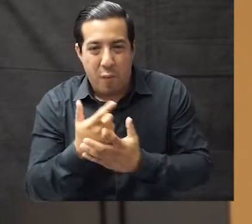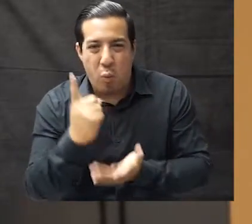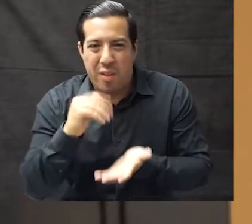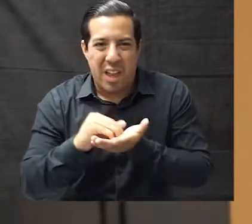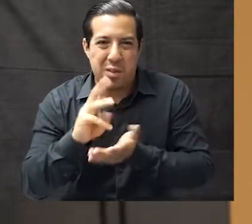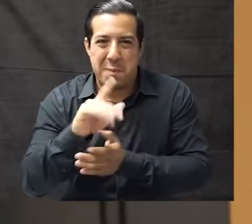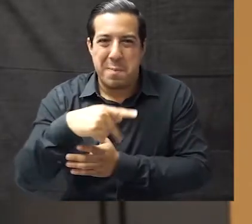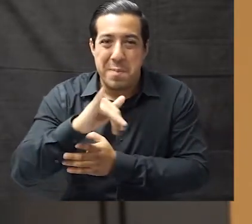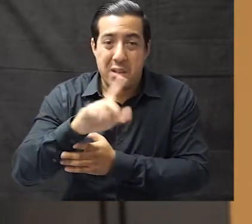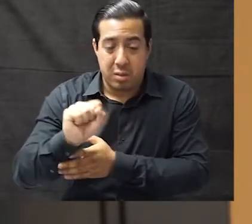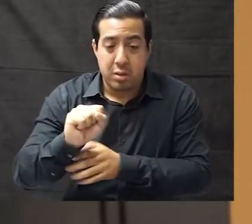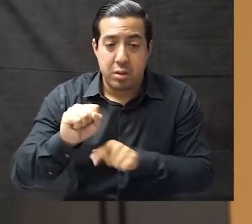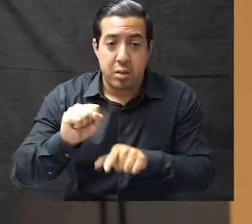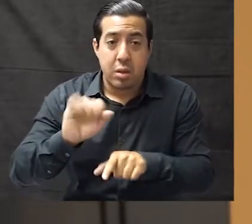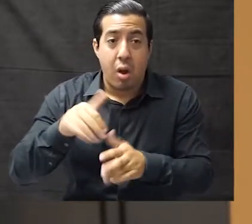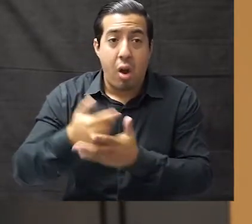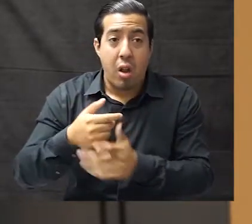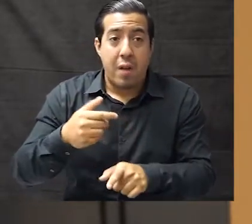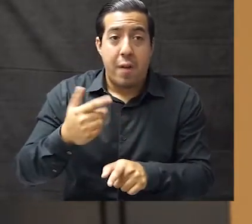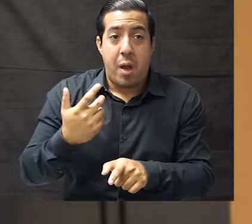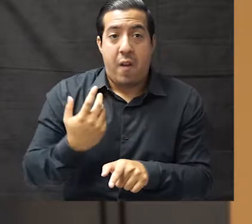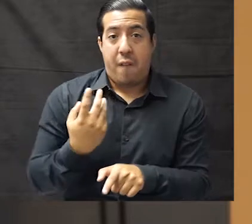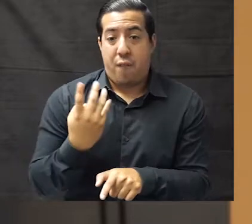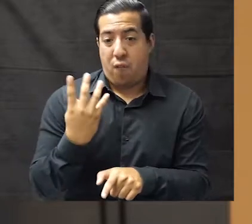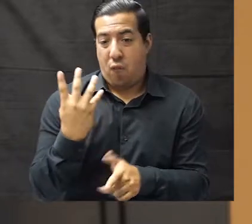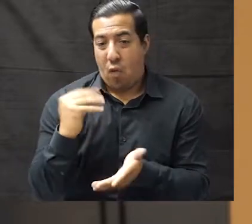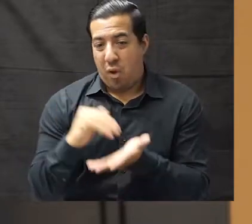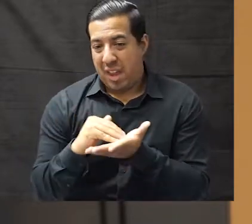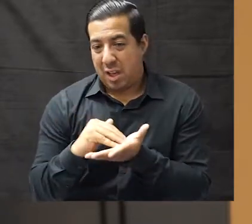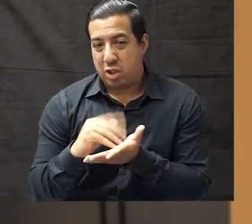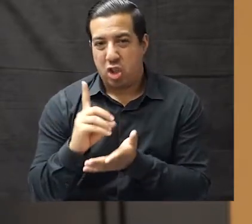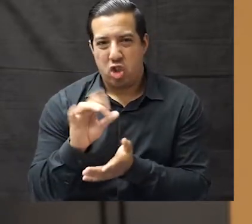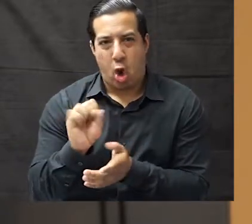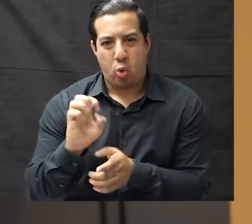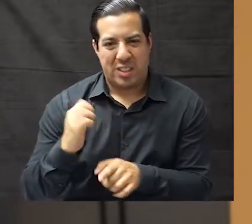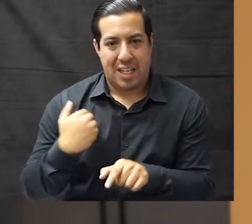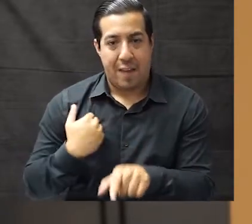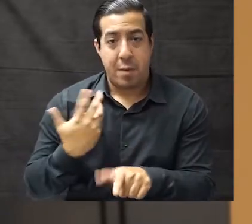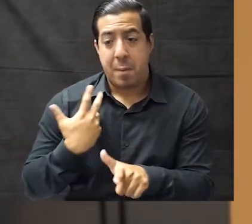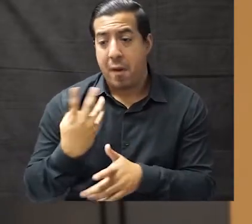economics. It's not really about the drug effect itself. Does that answer your question some for you?